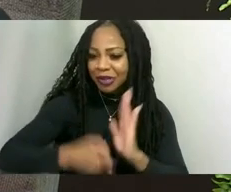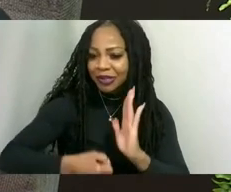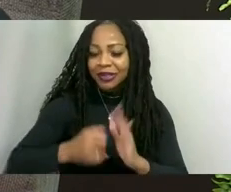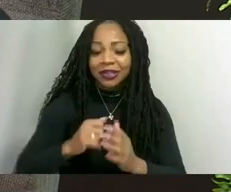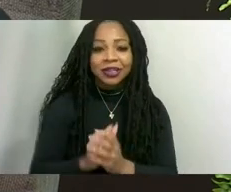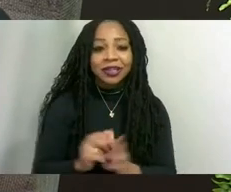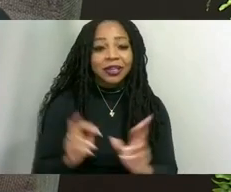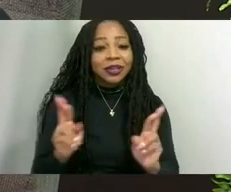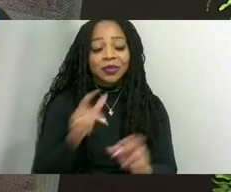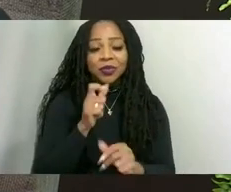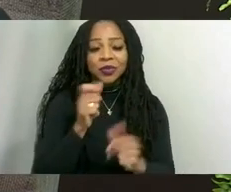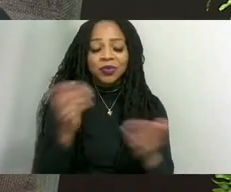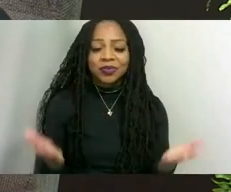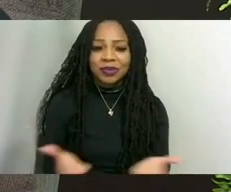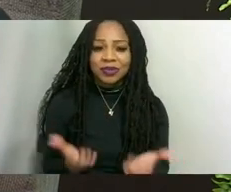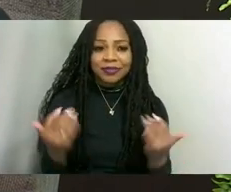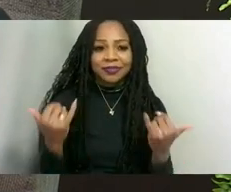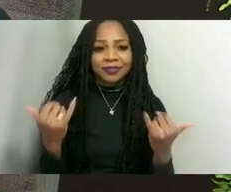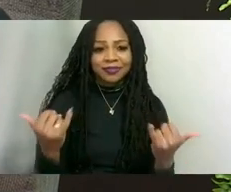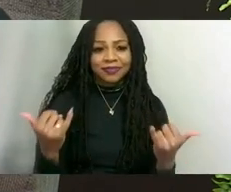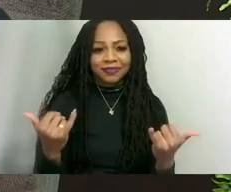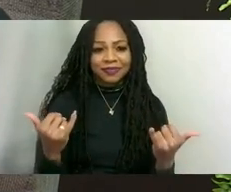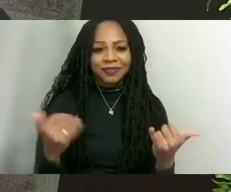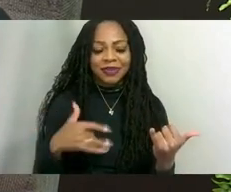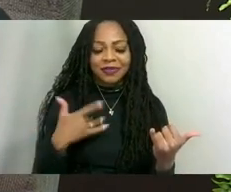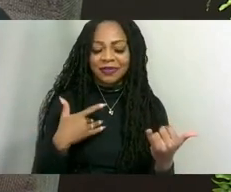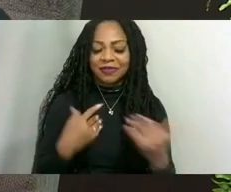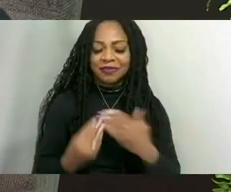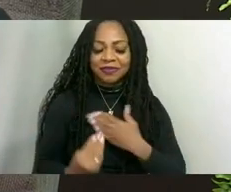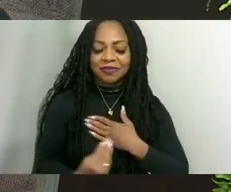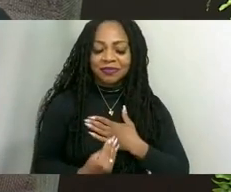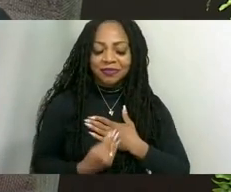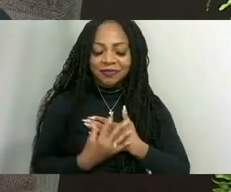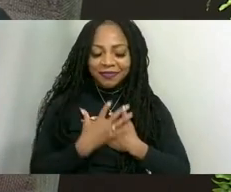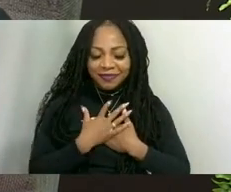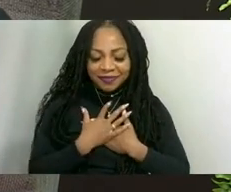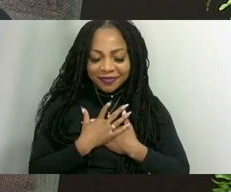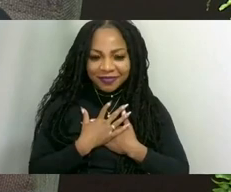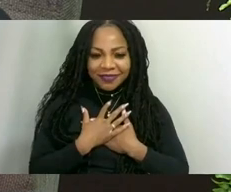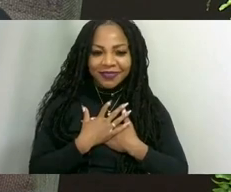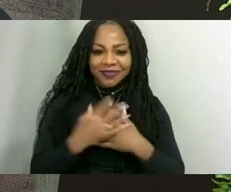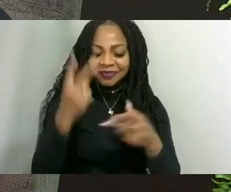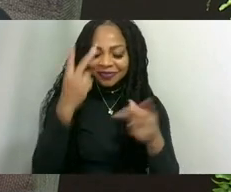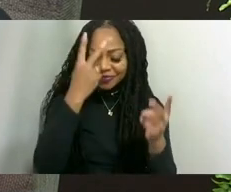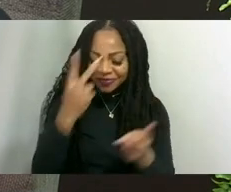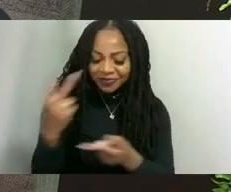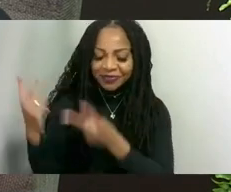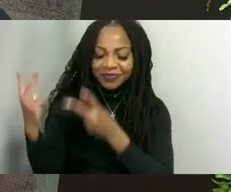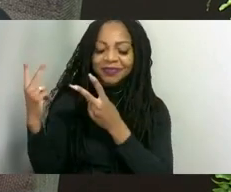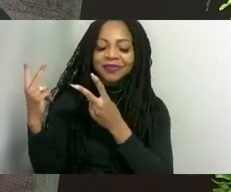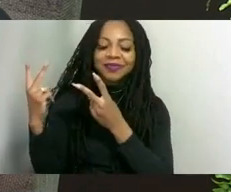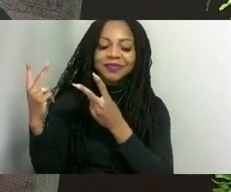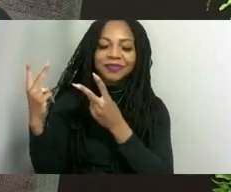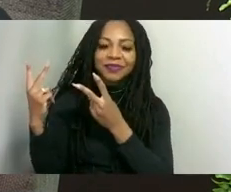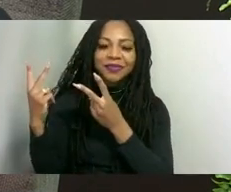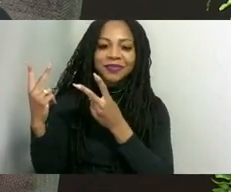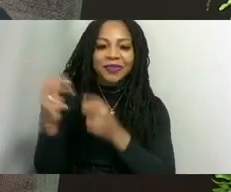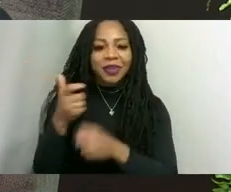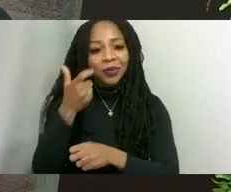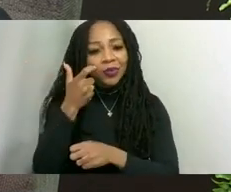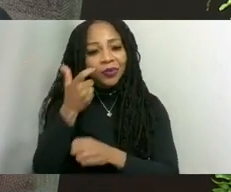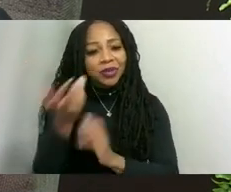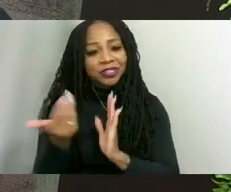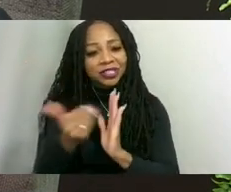you who are here today feel inspired to revisit and view again